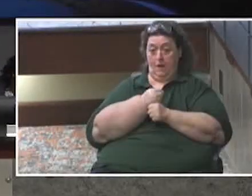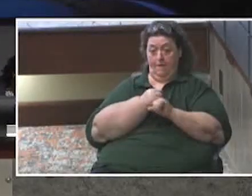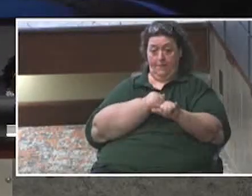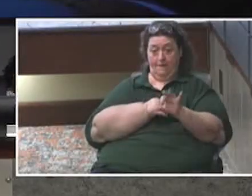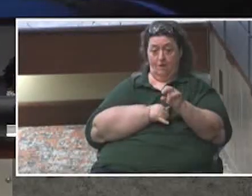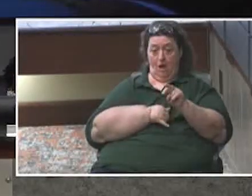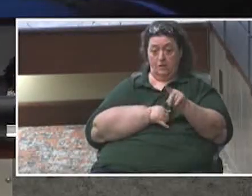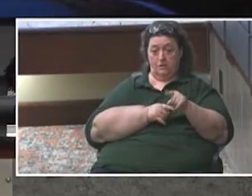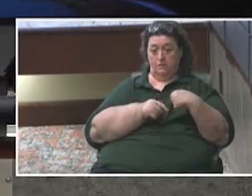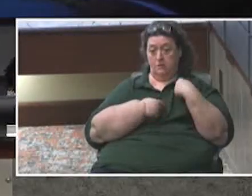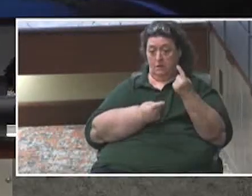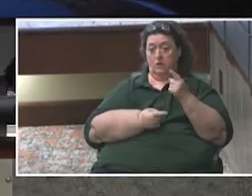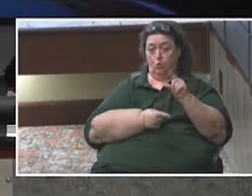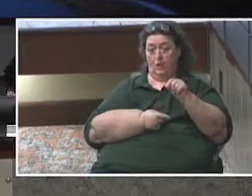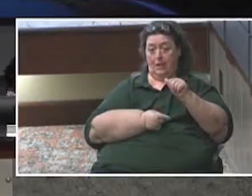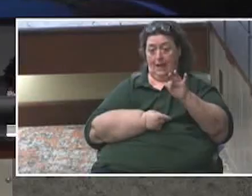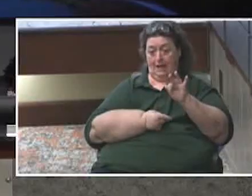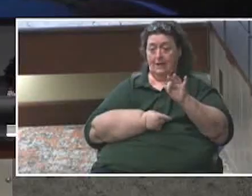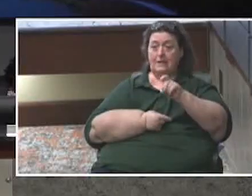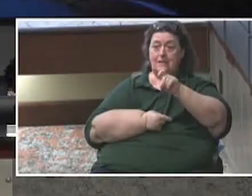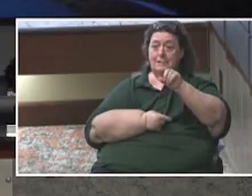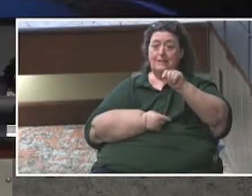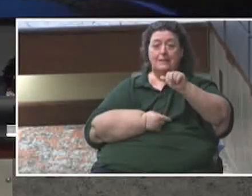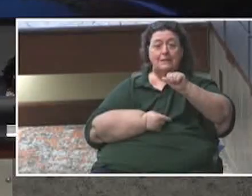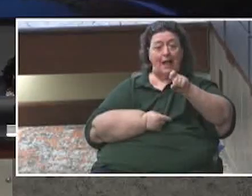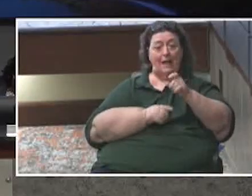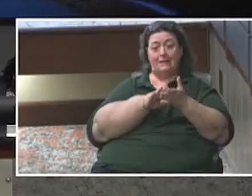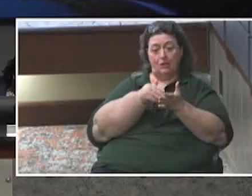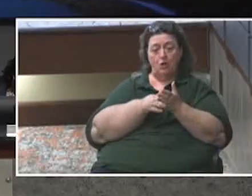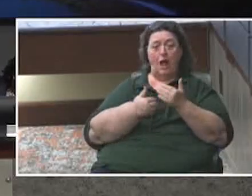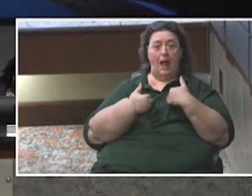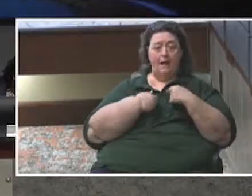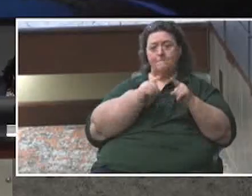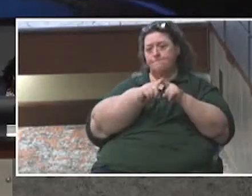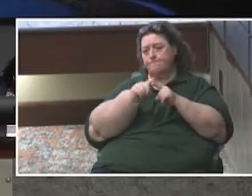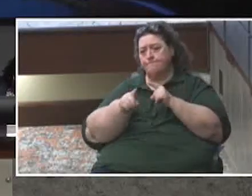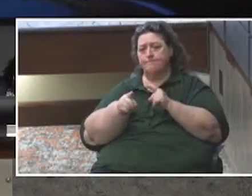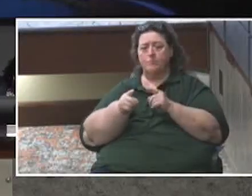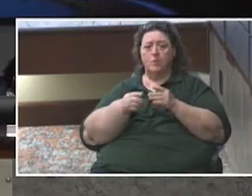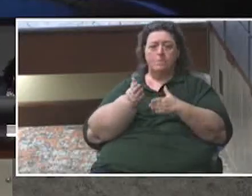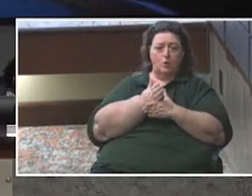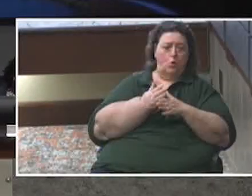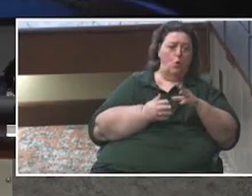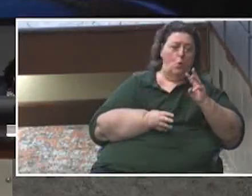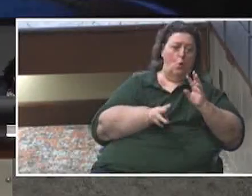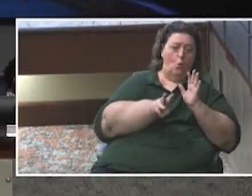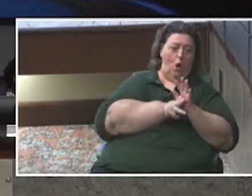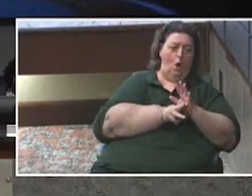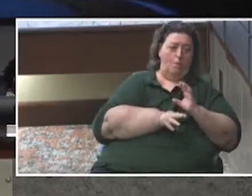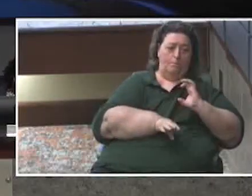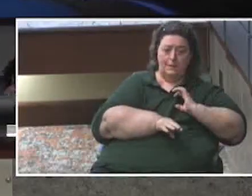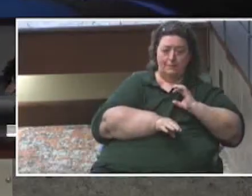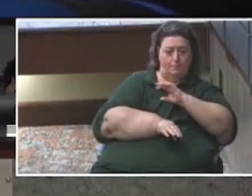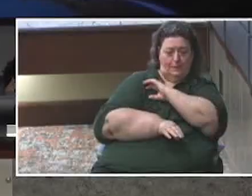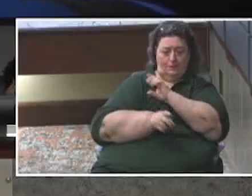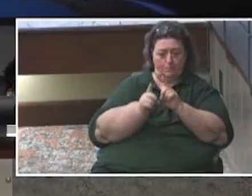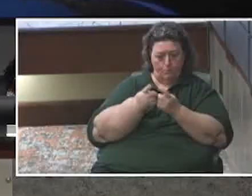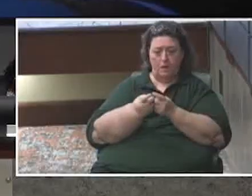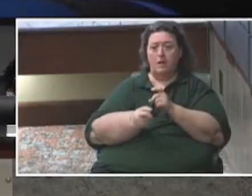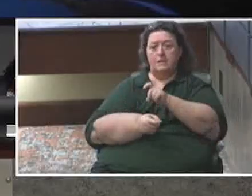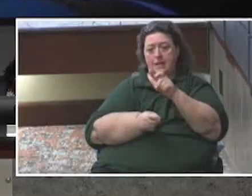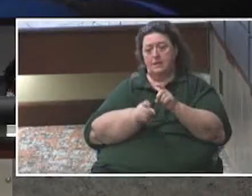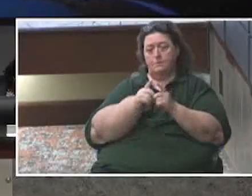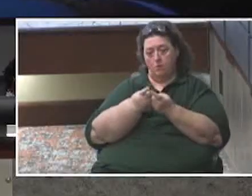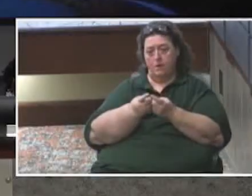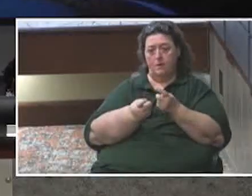since 2019. The TAG Center combines regional multidisciplinary efforts between Waco PD, McLennan County, the Texas Department of Public